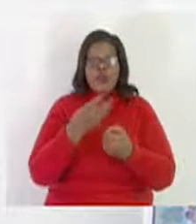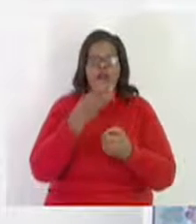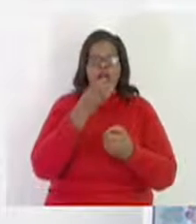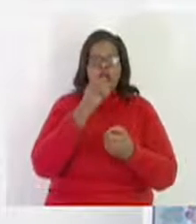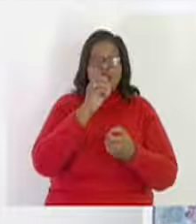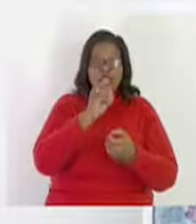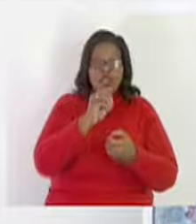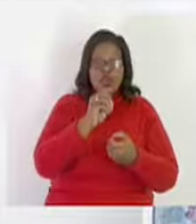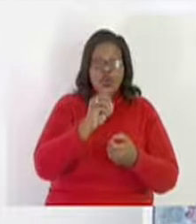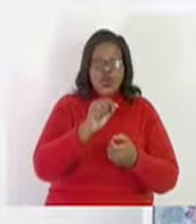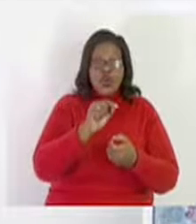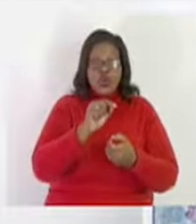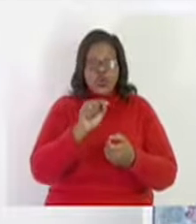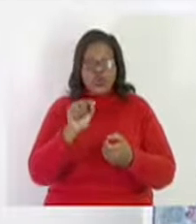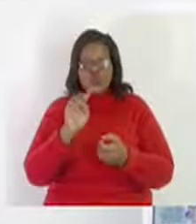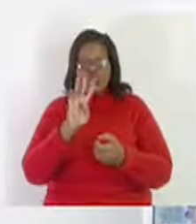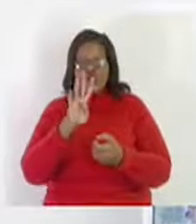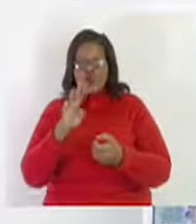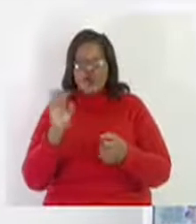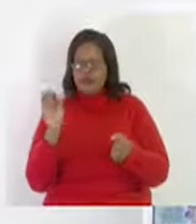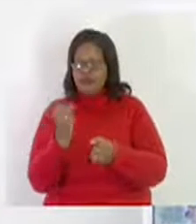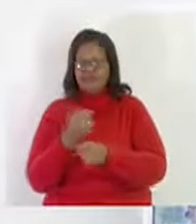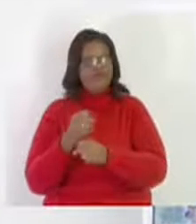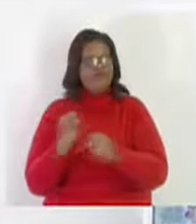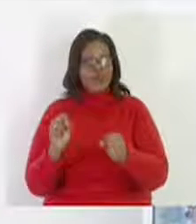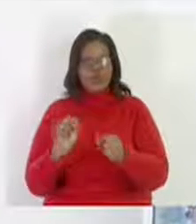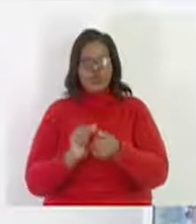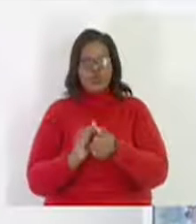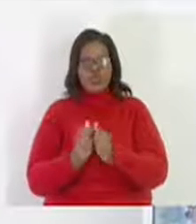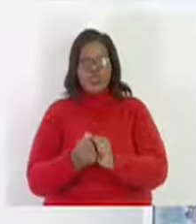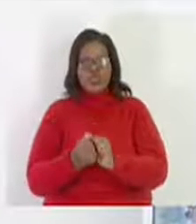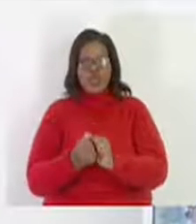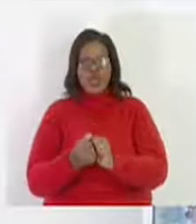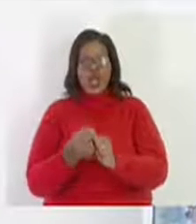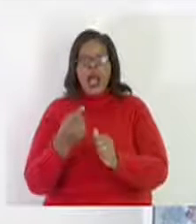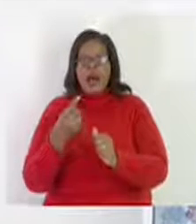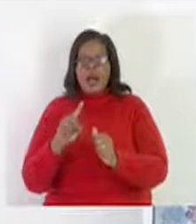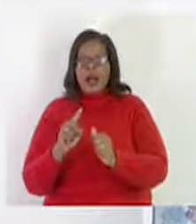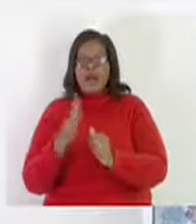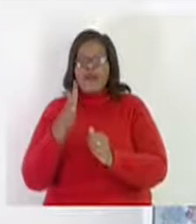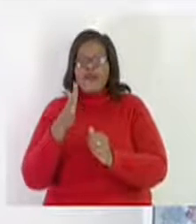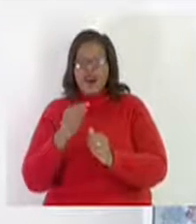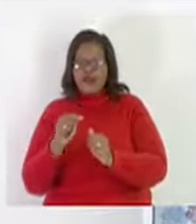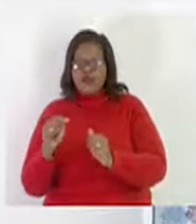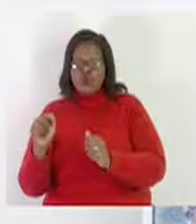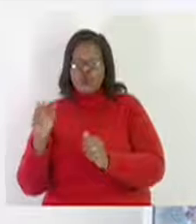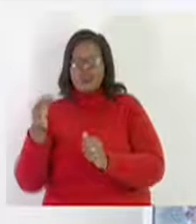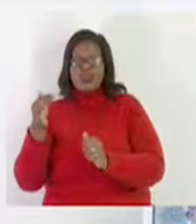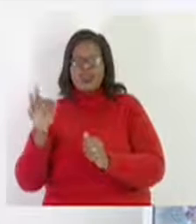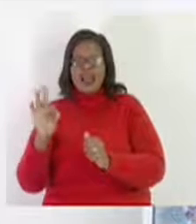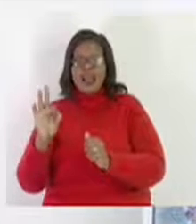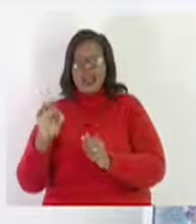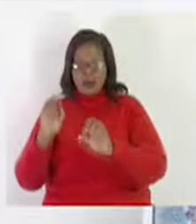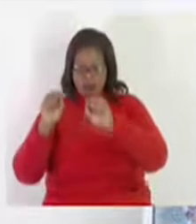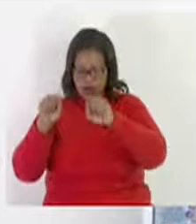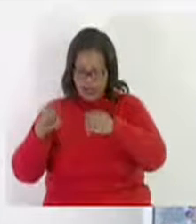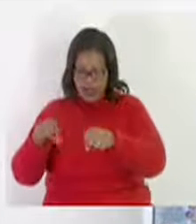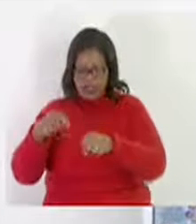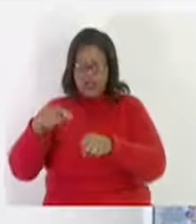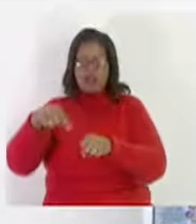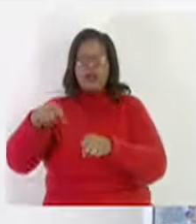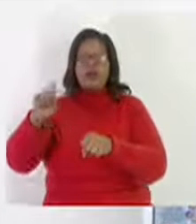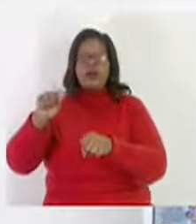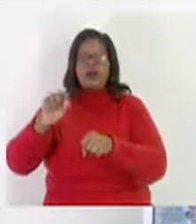4, they cannot score. From 5 to 9, those numbers